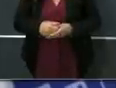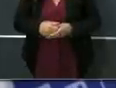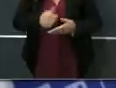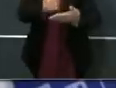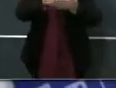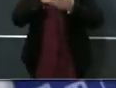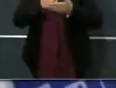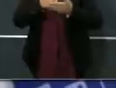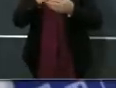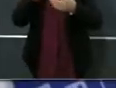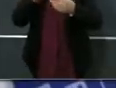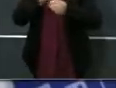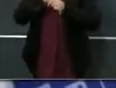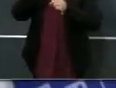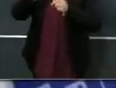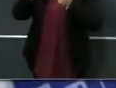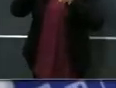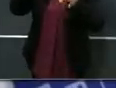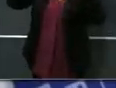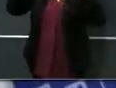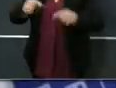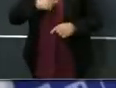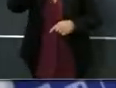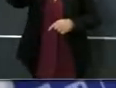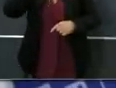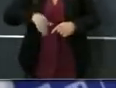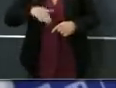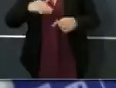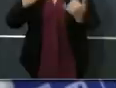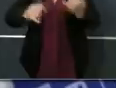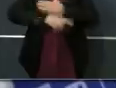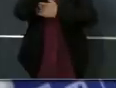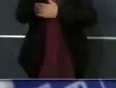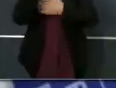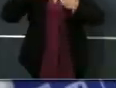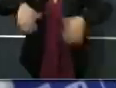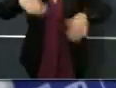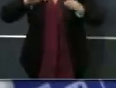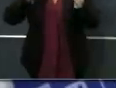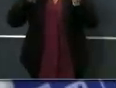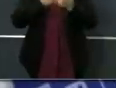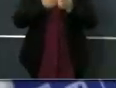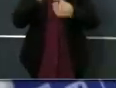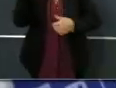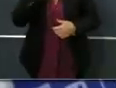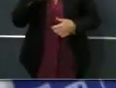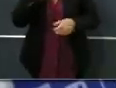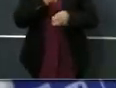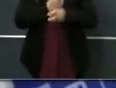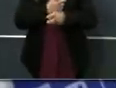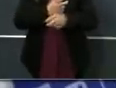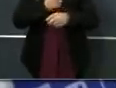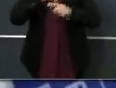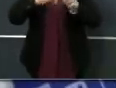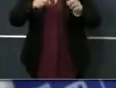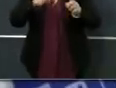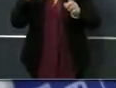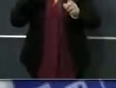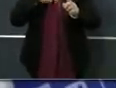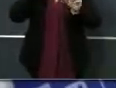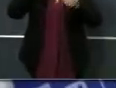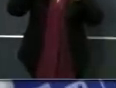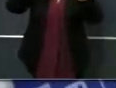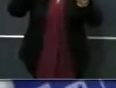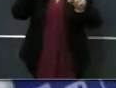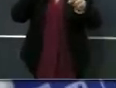moment. We know this time is incredibly challenging, but we will get through this together. Onwards,